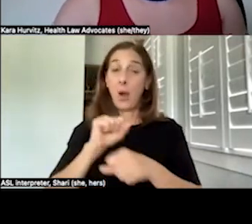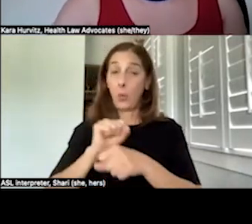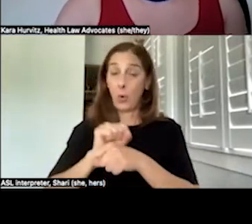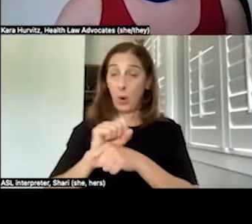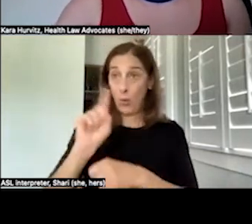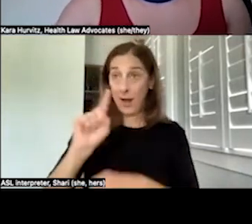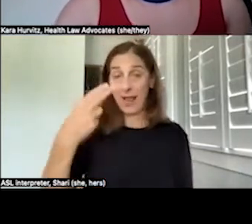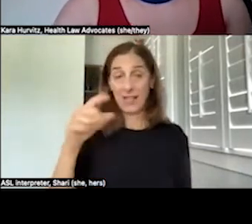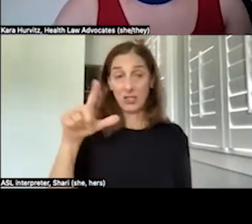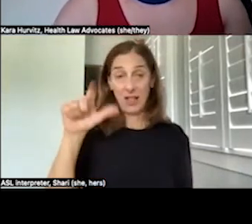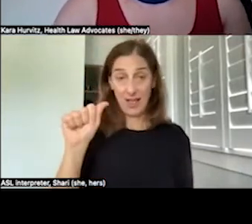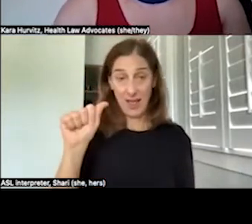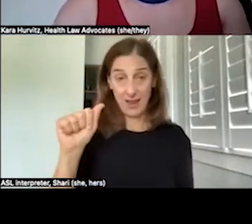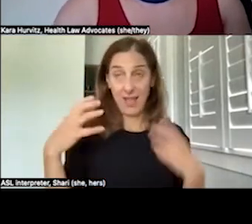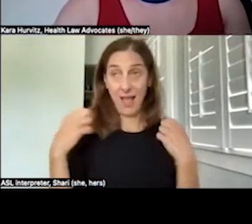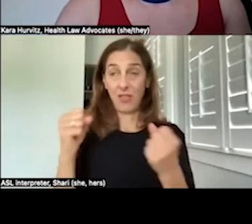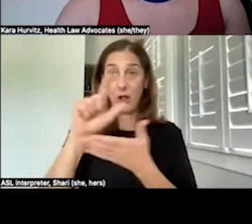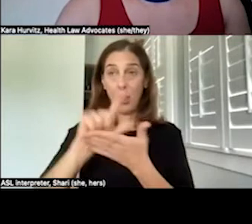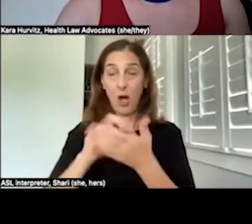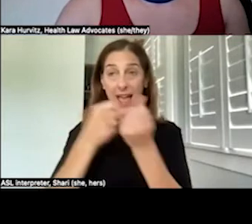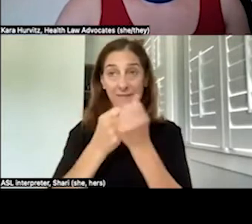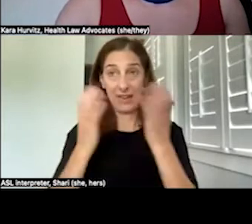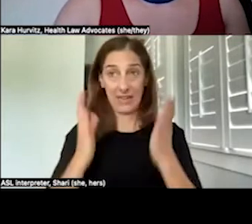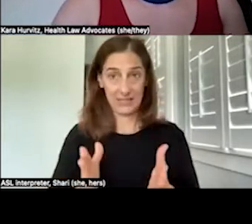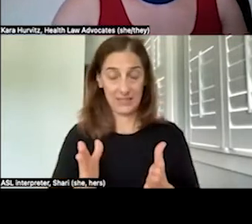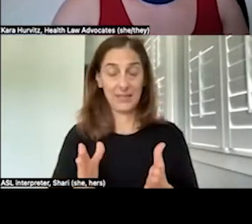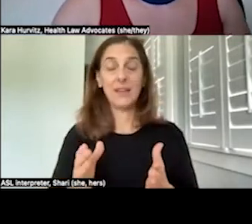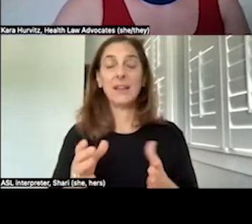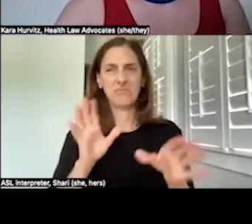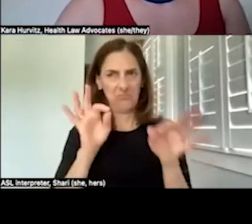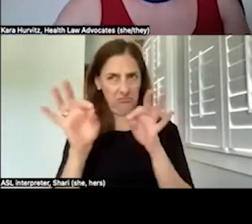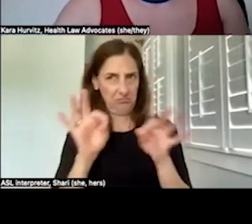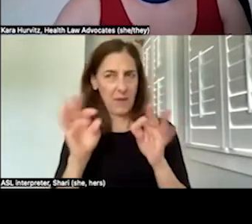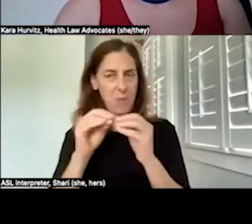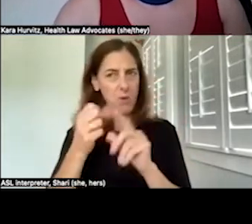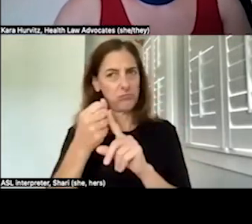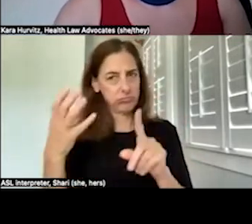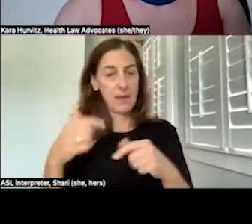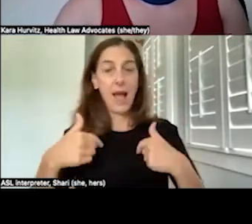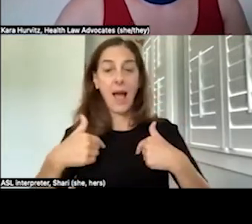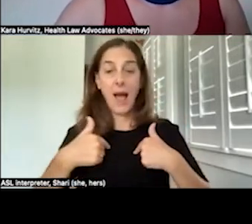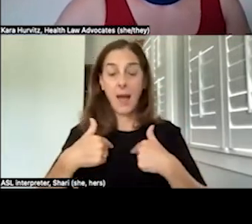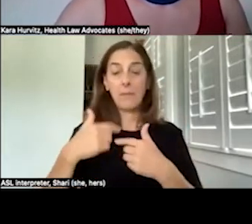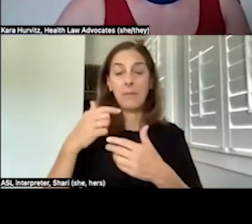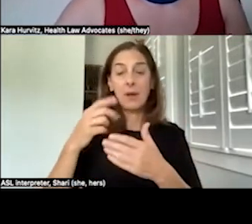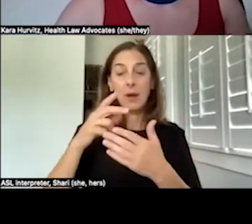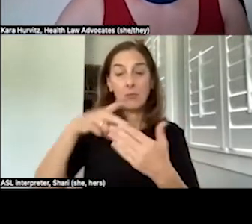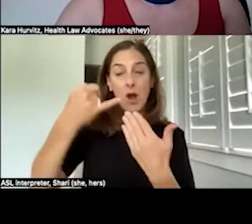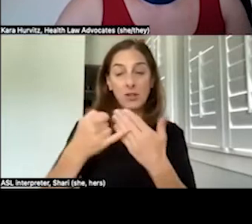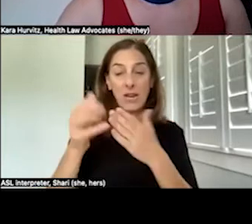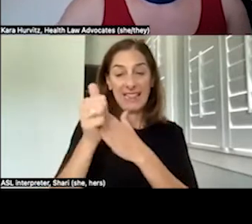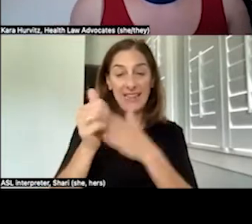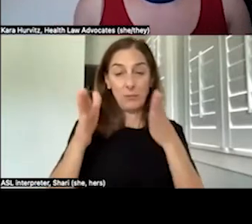folks on that. I am currently the project lead for an initiative called the Trans Health Access